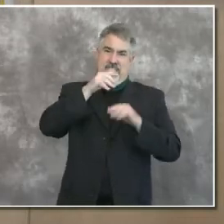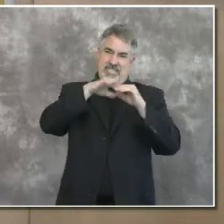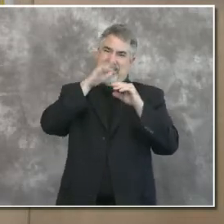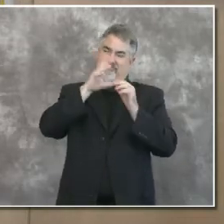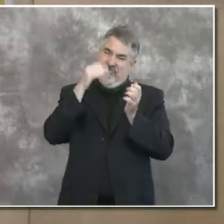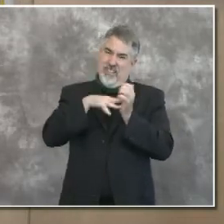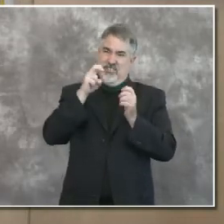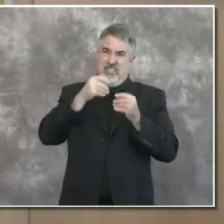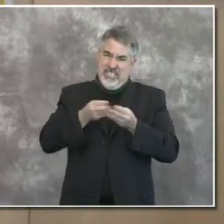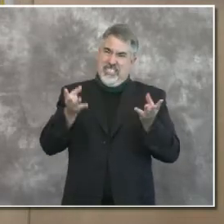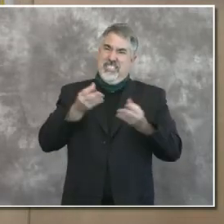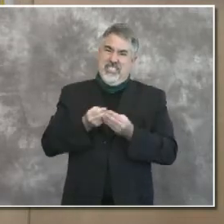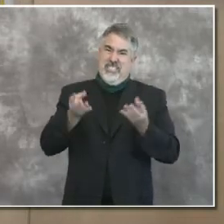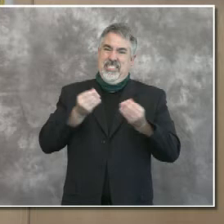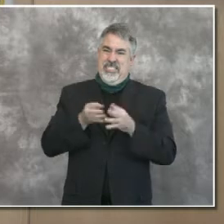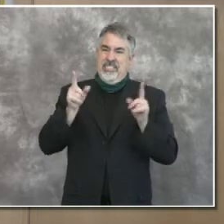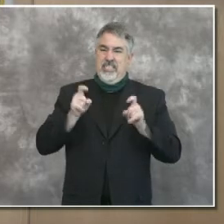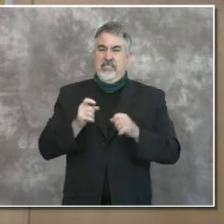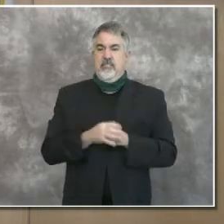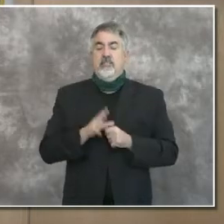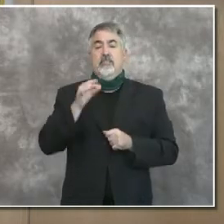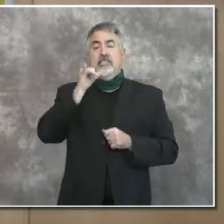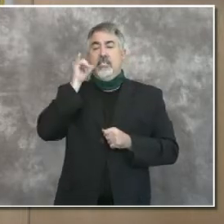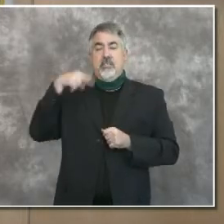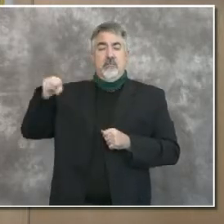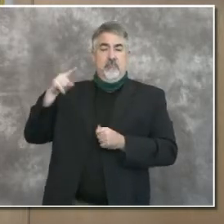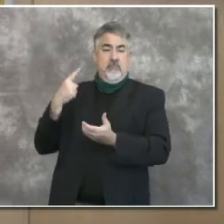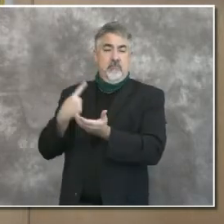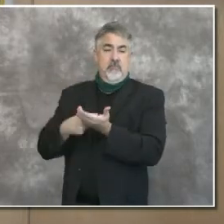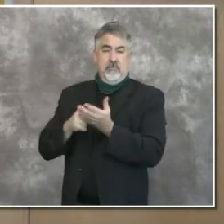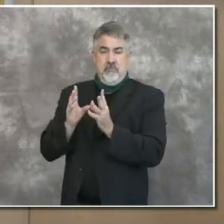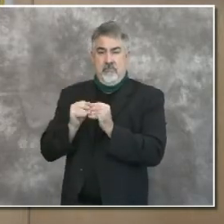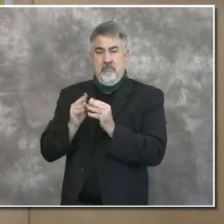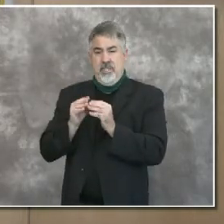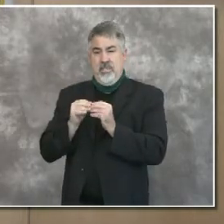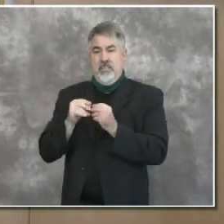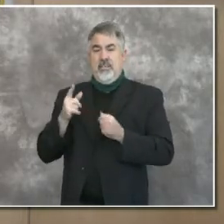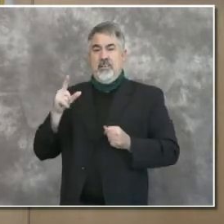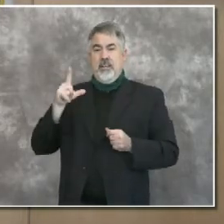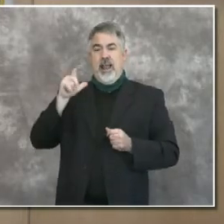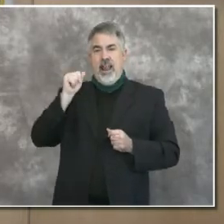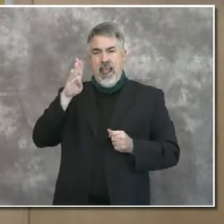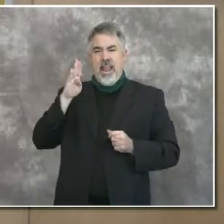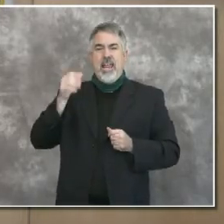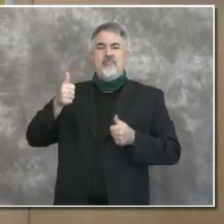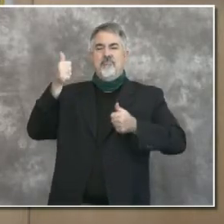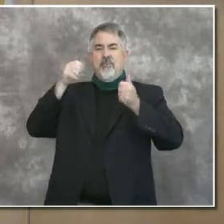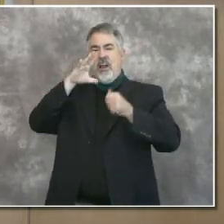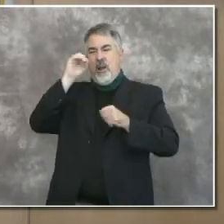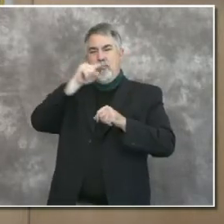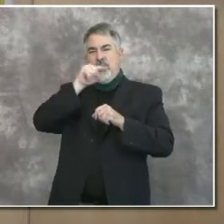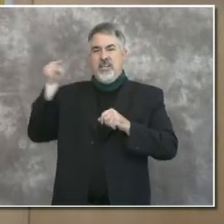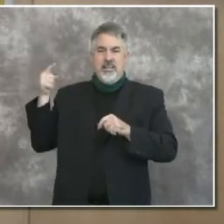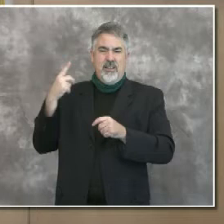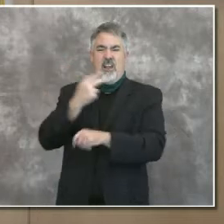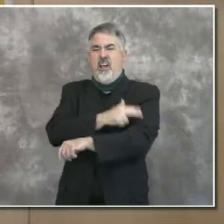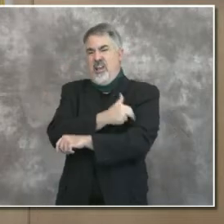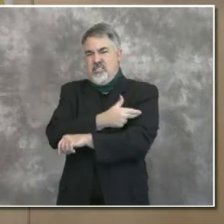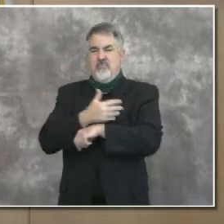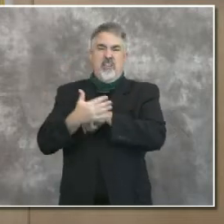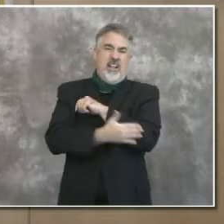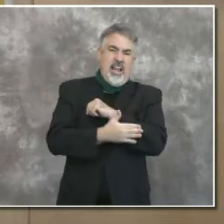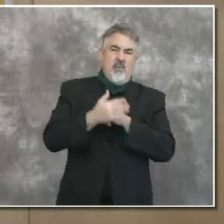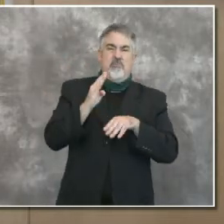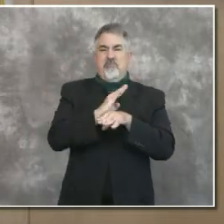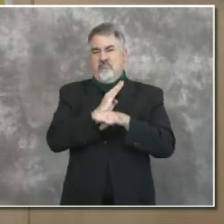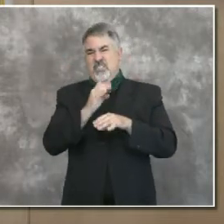during a meeting with over 60 medical lab professionals from our hospitals, our clinics, and commercial labs. This was the first meeting of